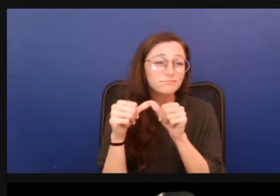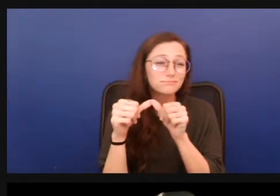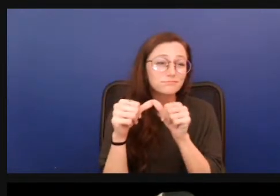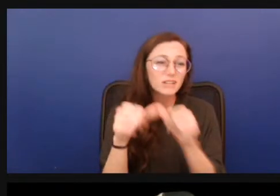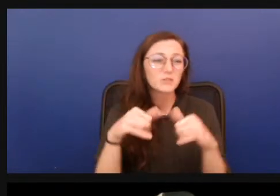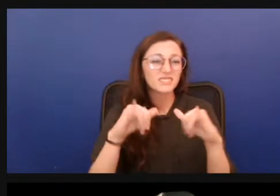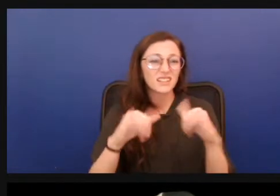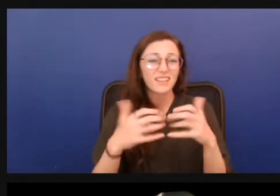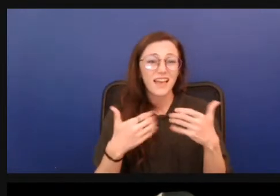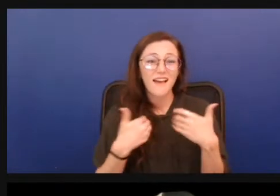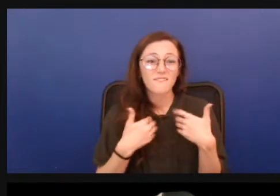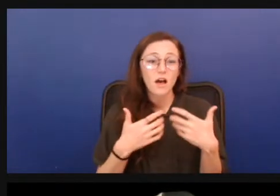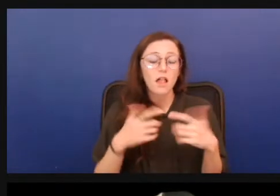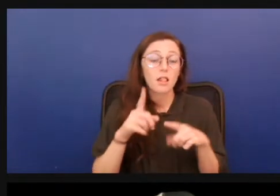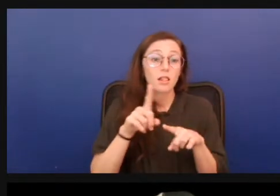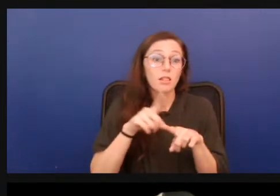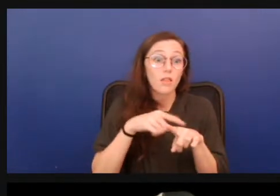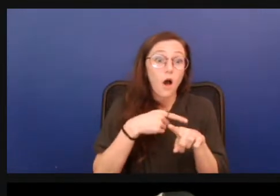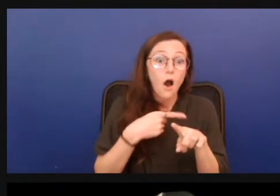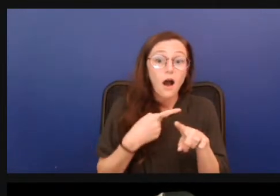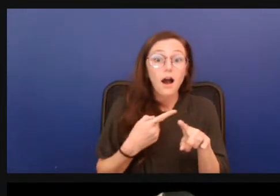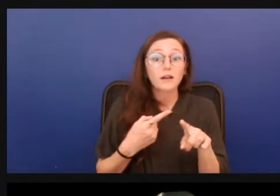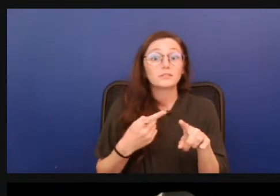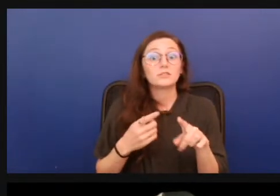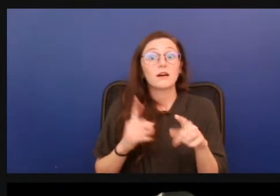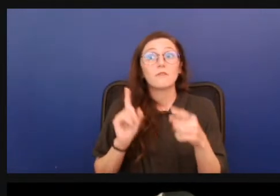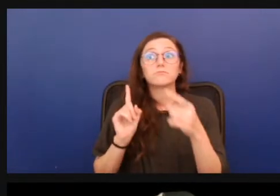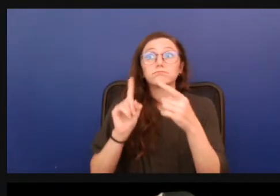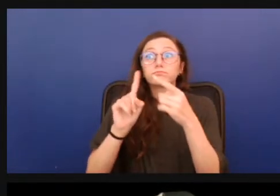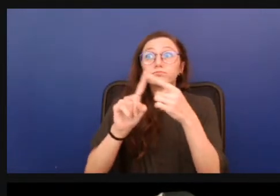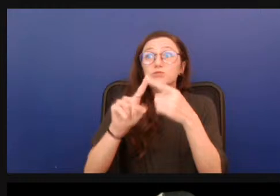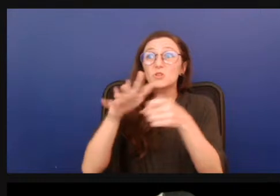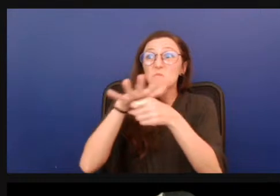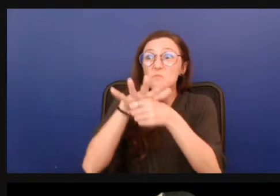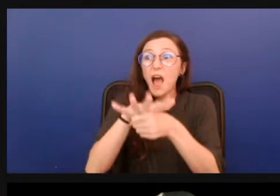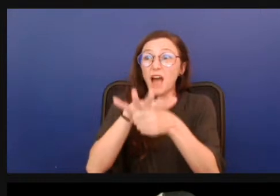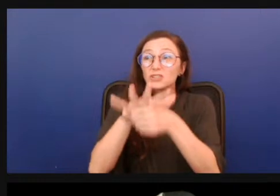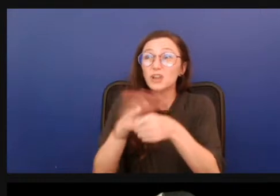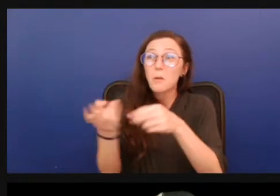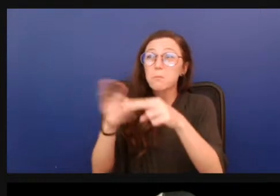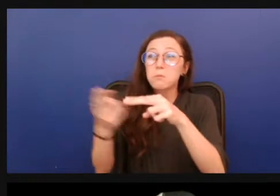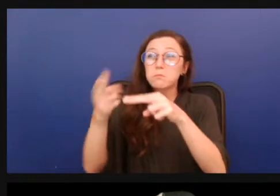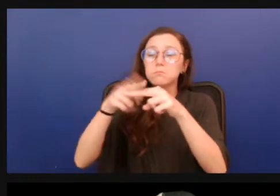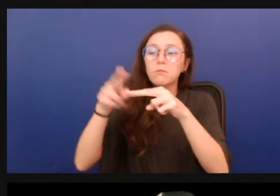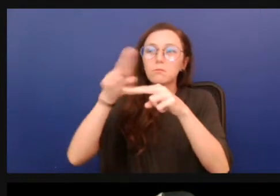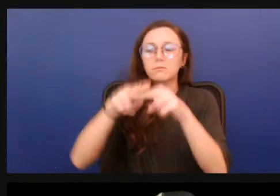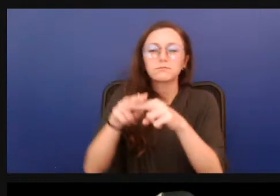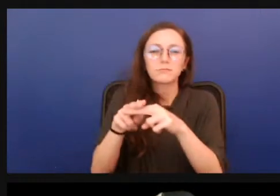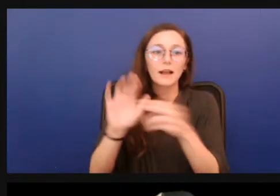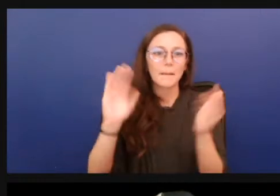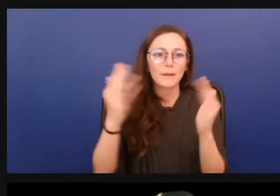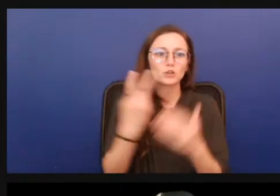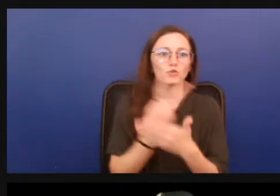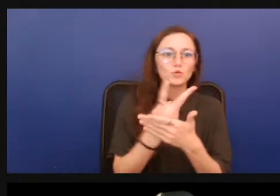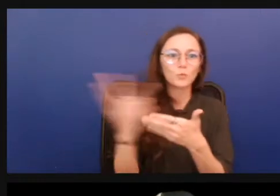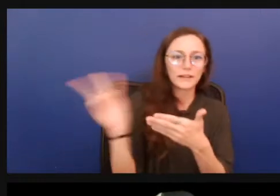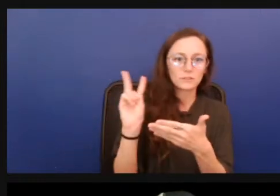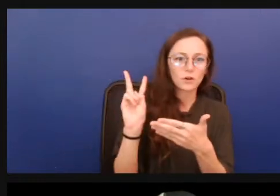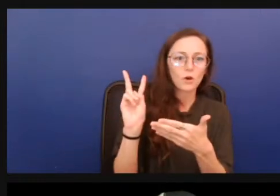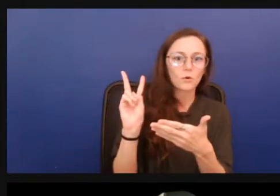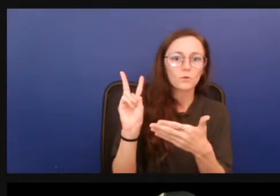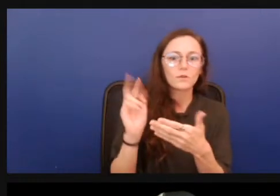level of pressure that it had 2 weeks ago. And that's the real takeaway of what's happening here. What we're seeing is just